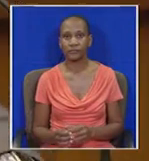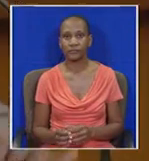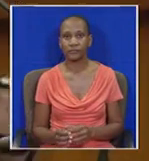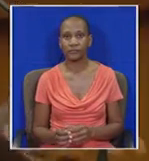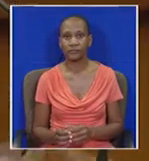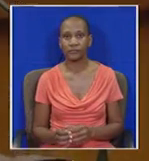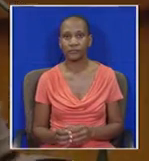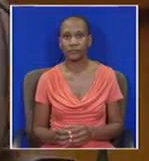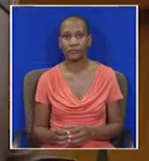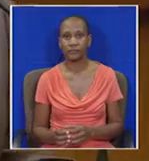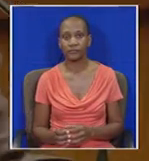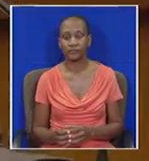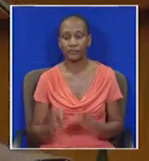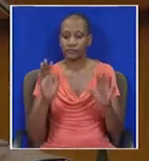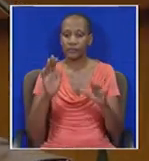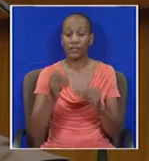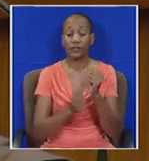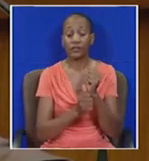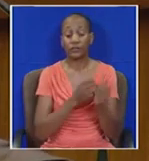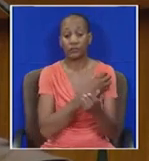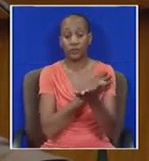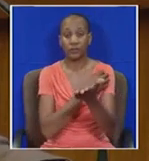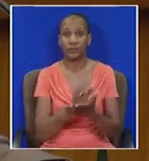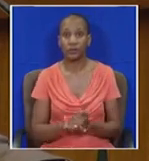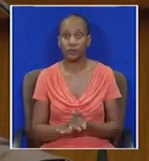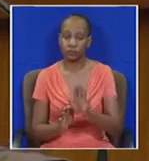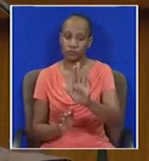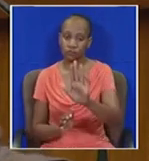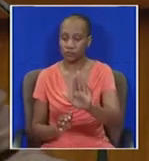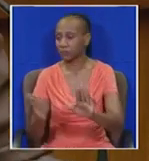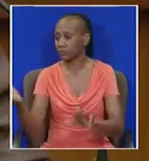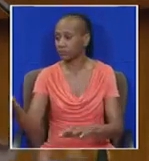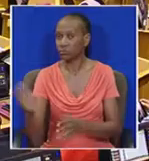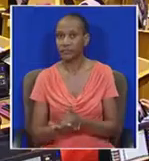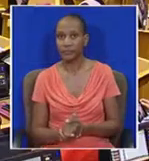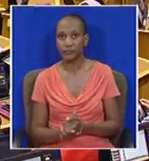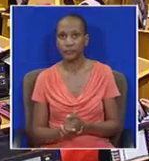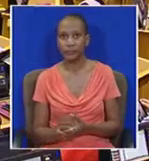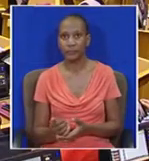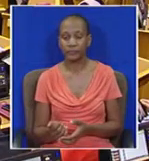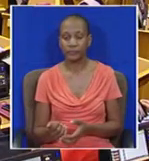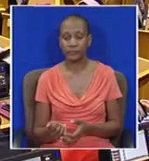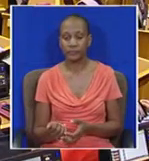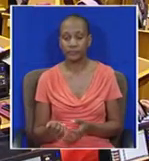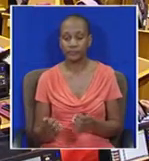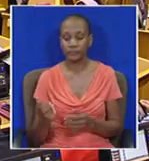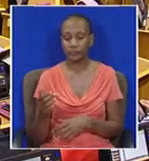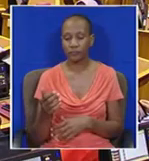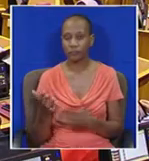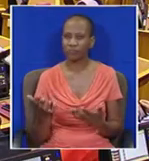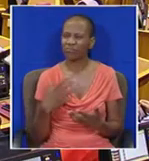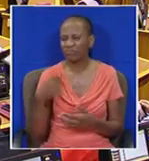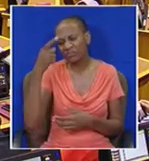I must say that's below the Honorable belt. Deputy Minister. Honorable Pando. I think, Honorable Deputy Minister. can you take Deputy it? Chair, we would